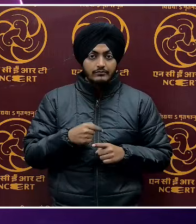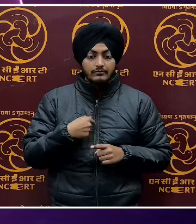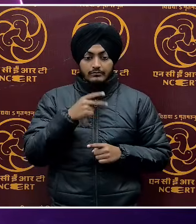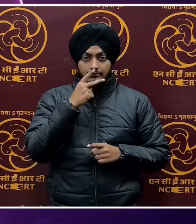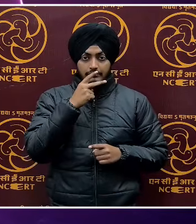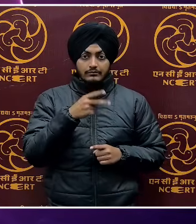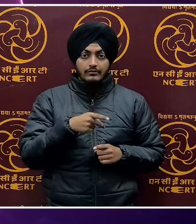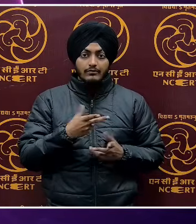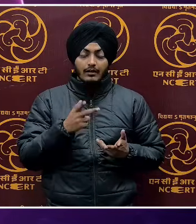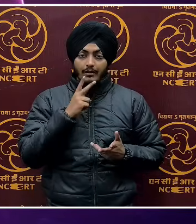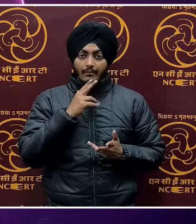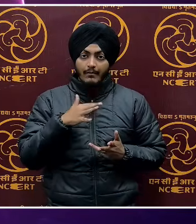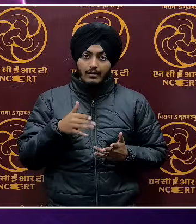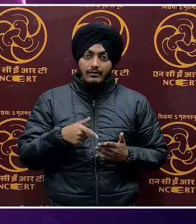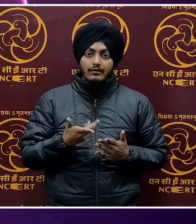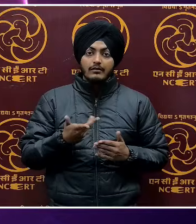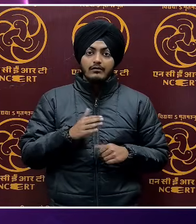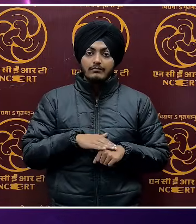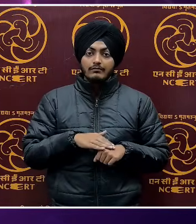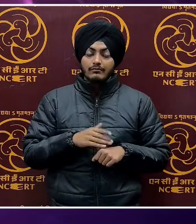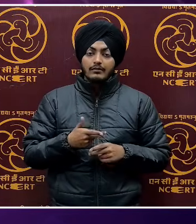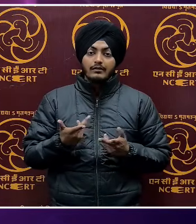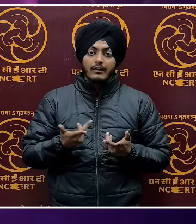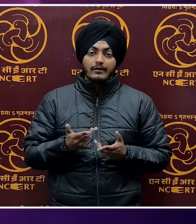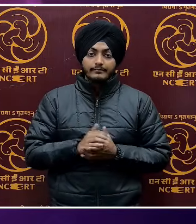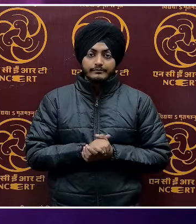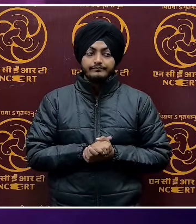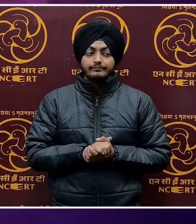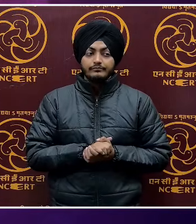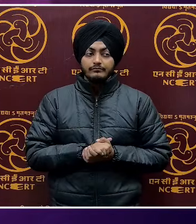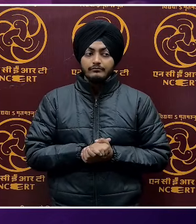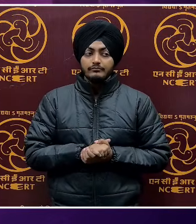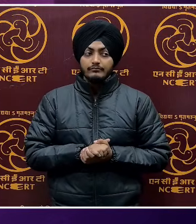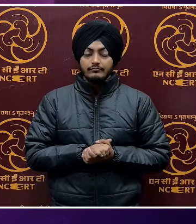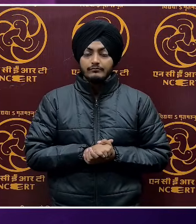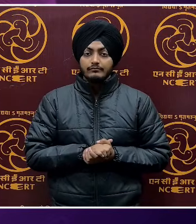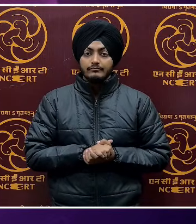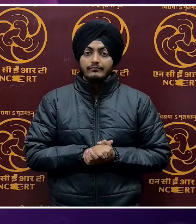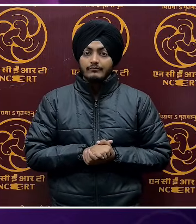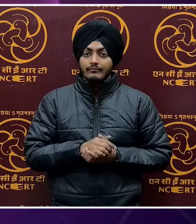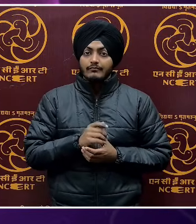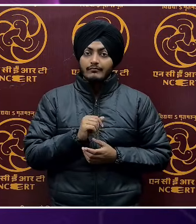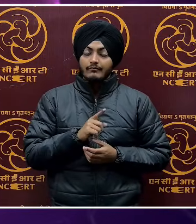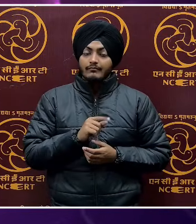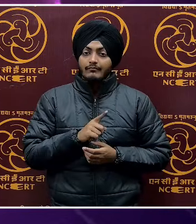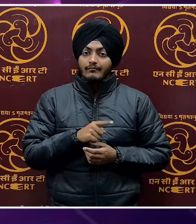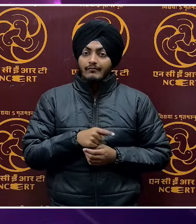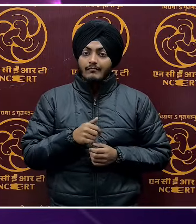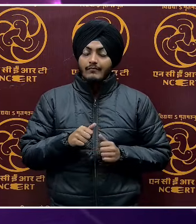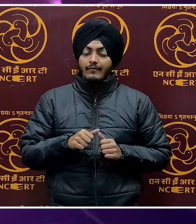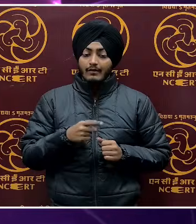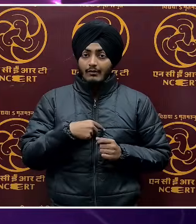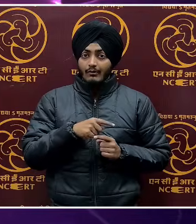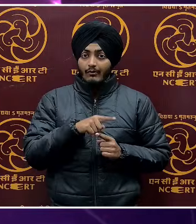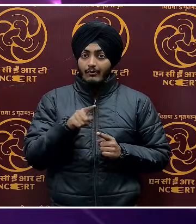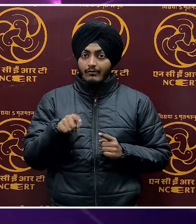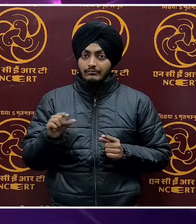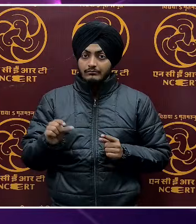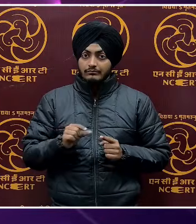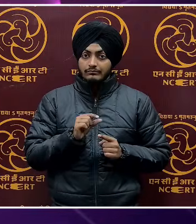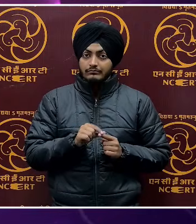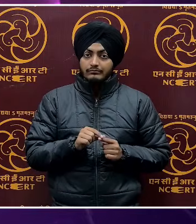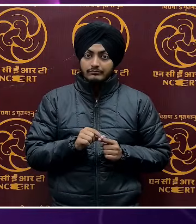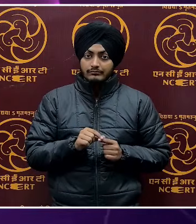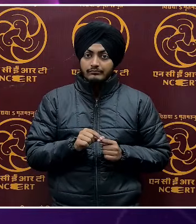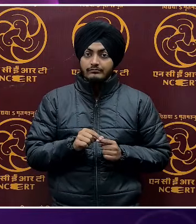this thing. Okay. The first one we'll talk about is a dash of milk. So from all these options, in which form